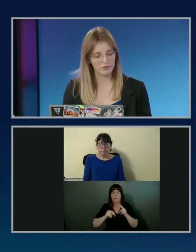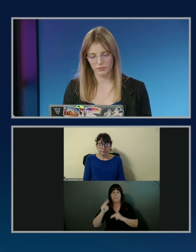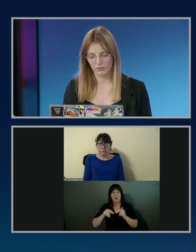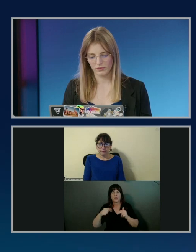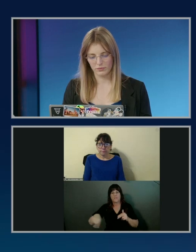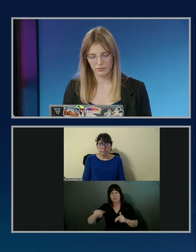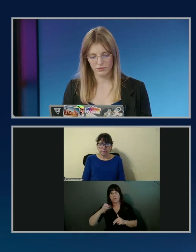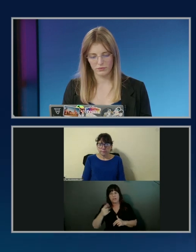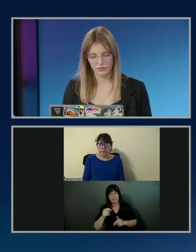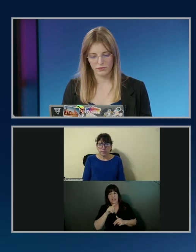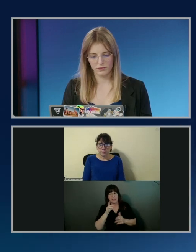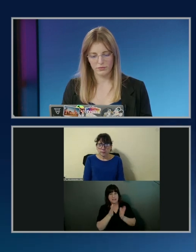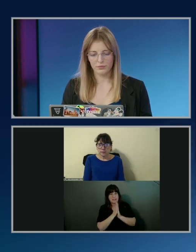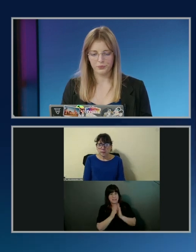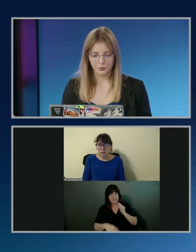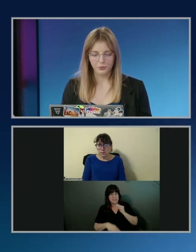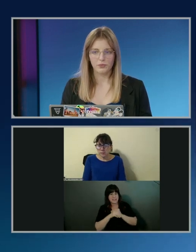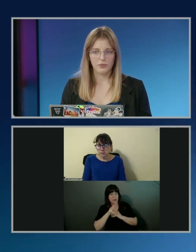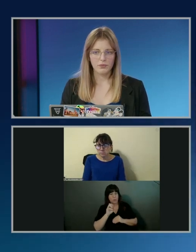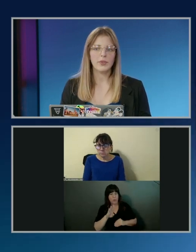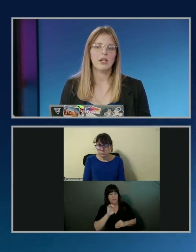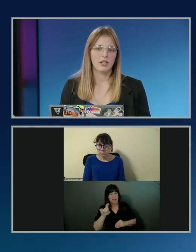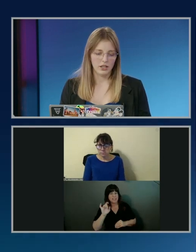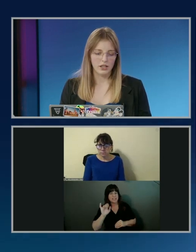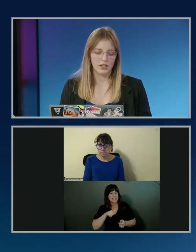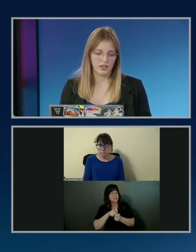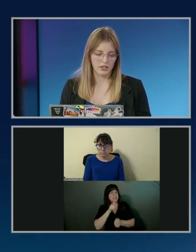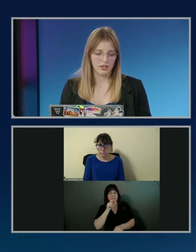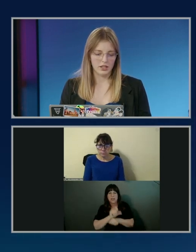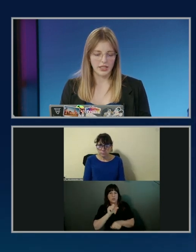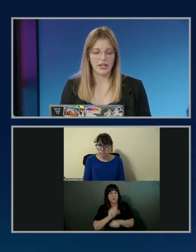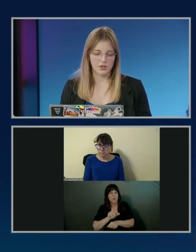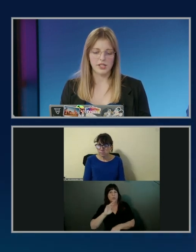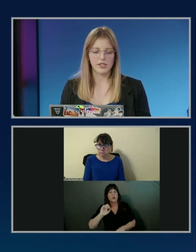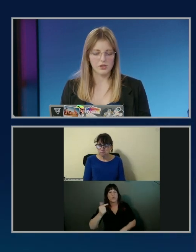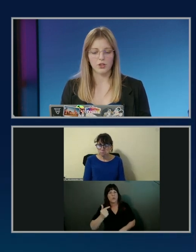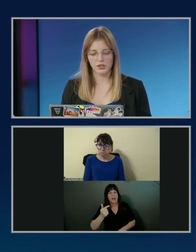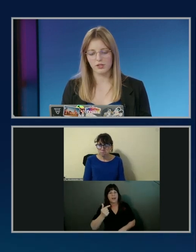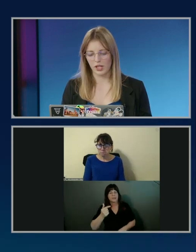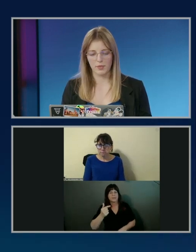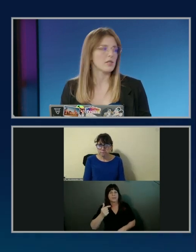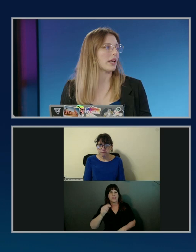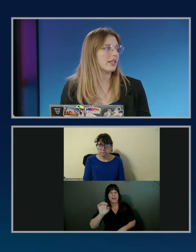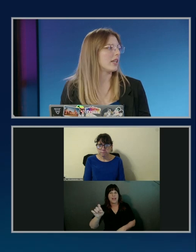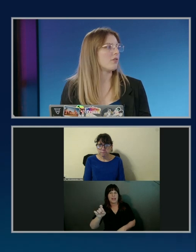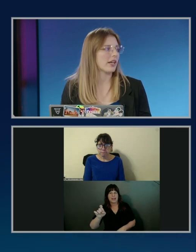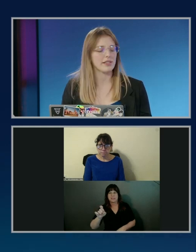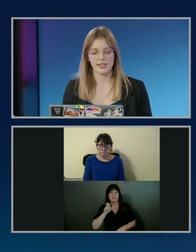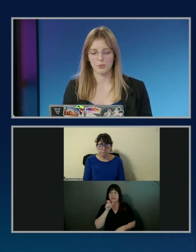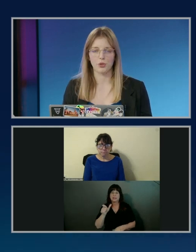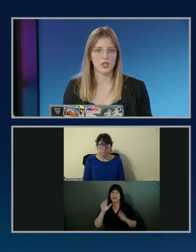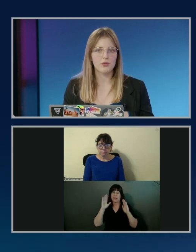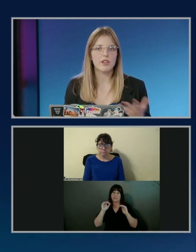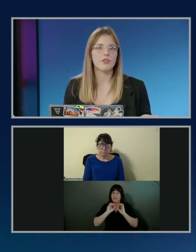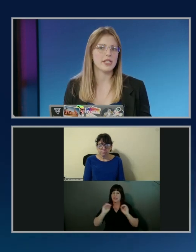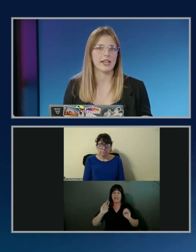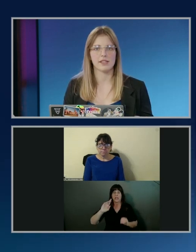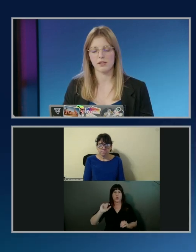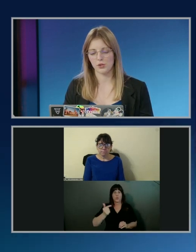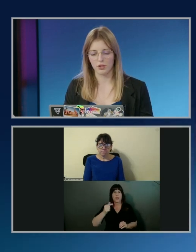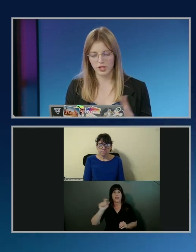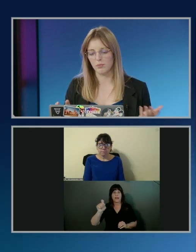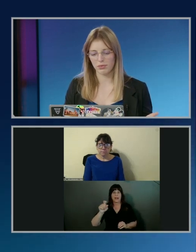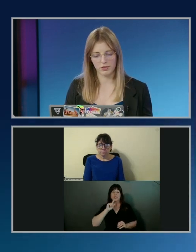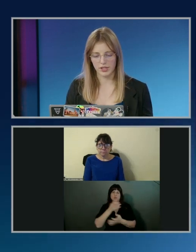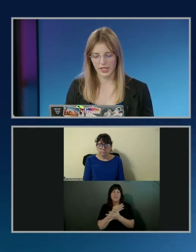is asking, does it accept regex? This specifically does not work with regex. I mean, yeah, so this is not expecting any regex as input. Exactly. It's really free